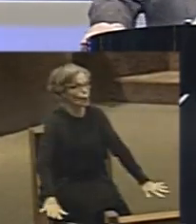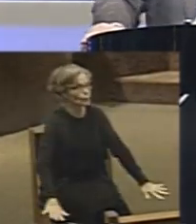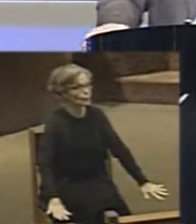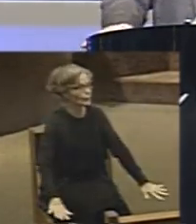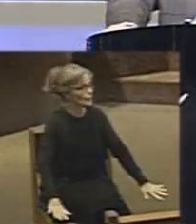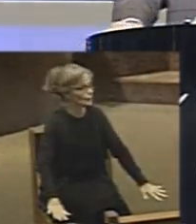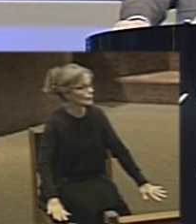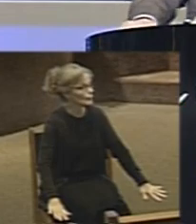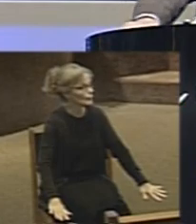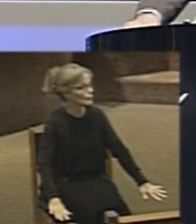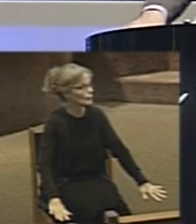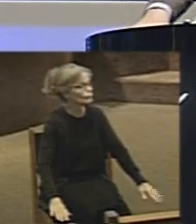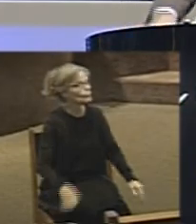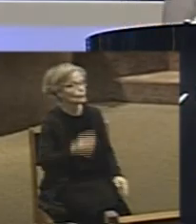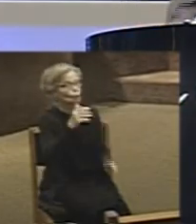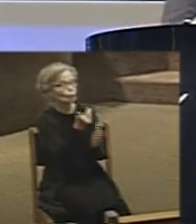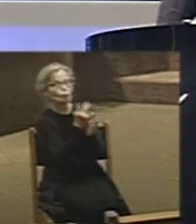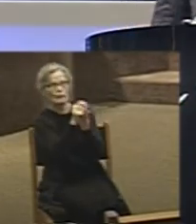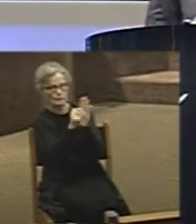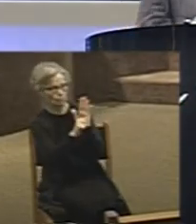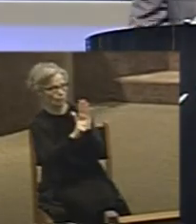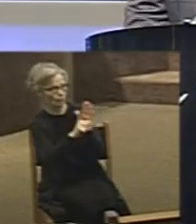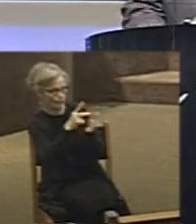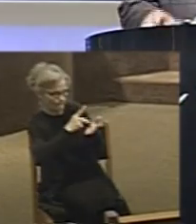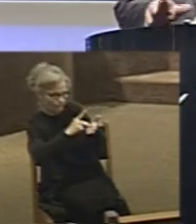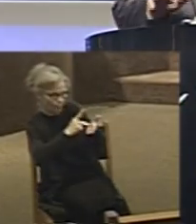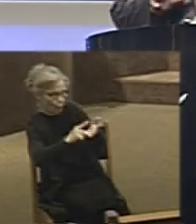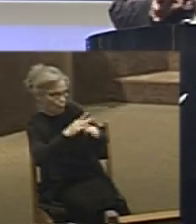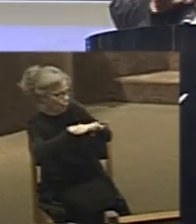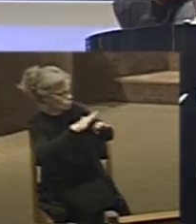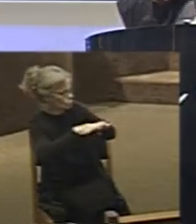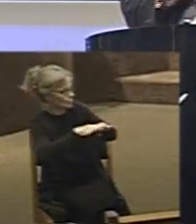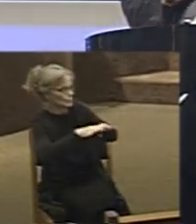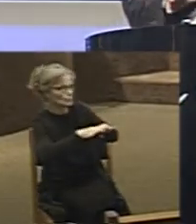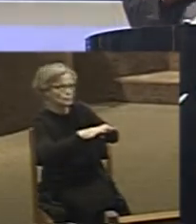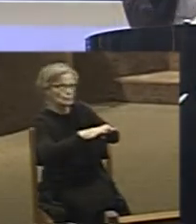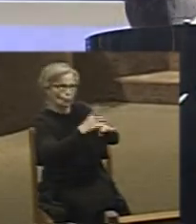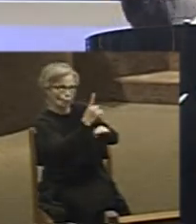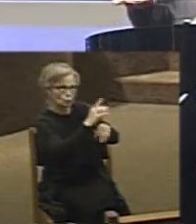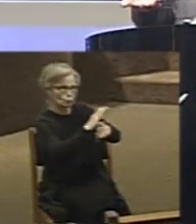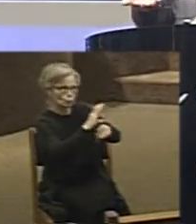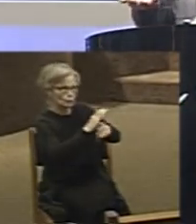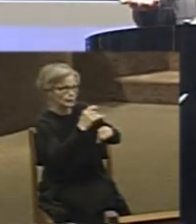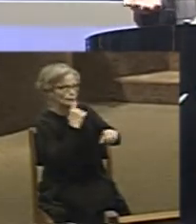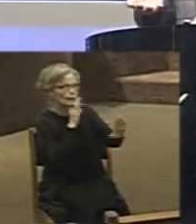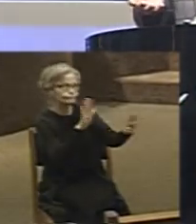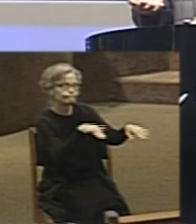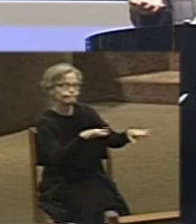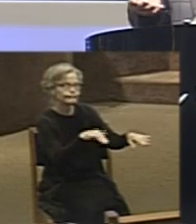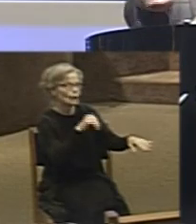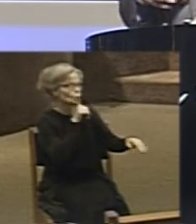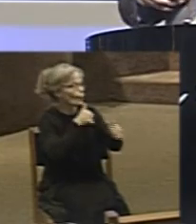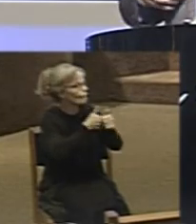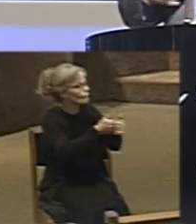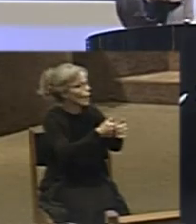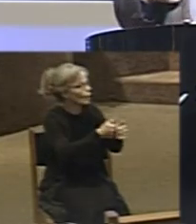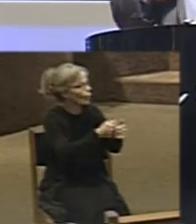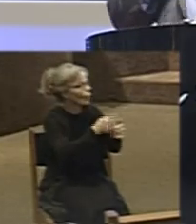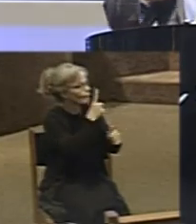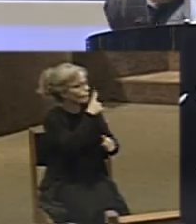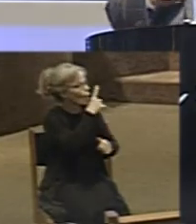Paul cautioned the Colossian Christians to beware lest any man spoil you through philosophy.